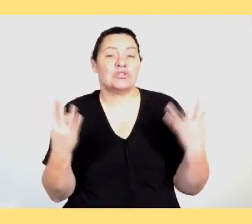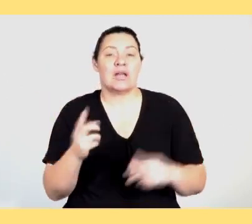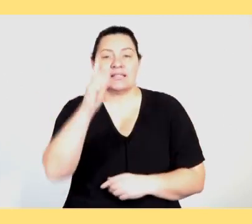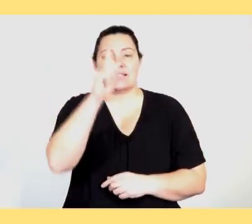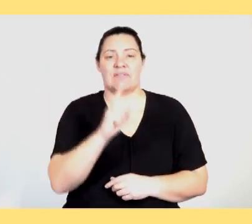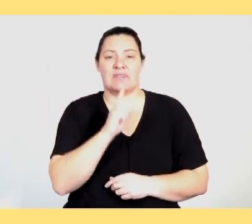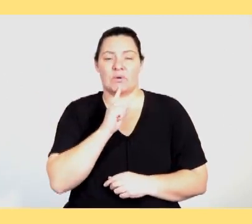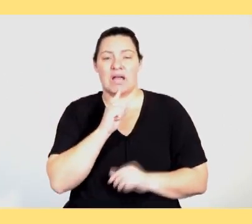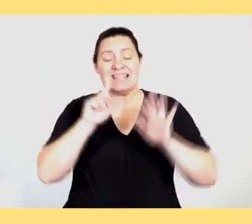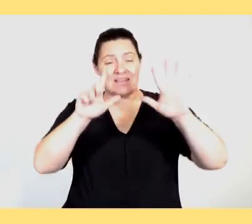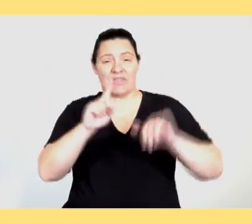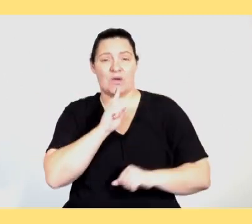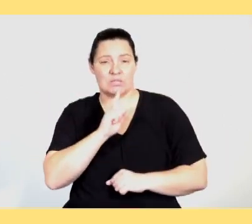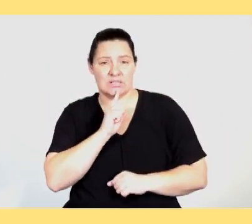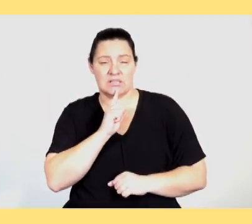him for